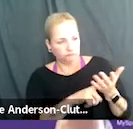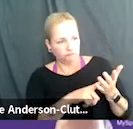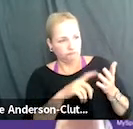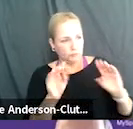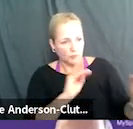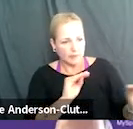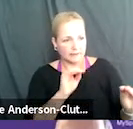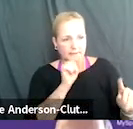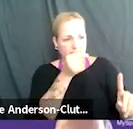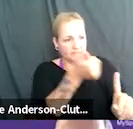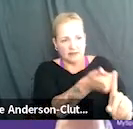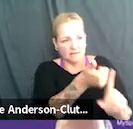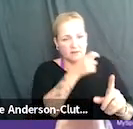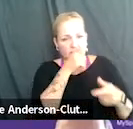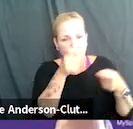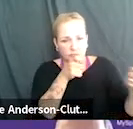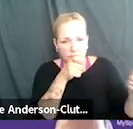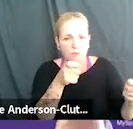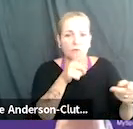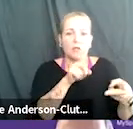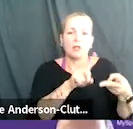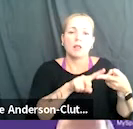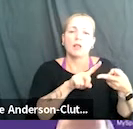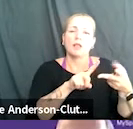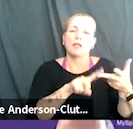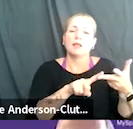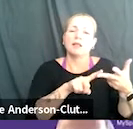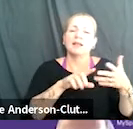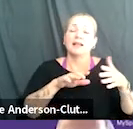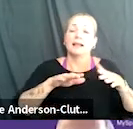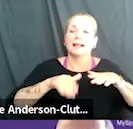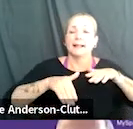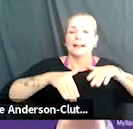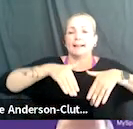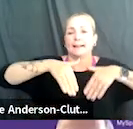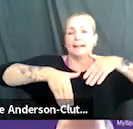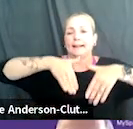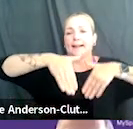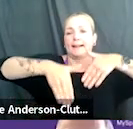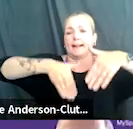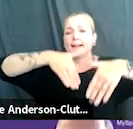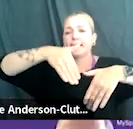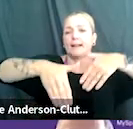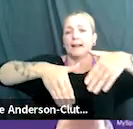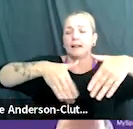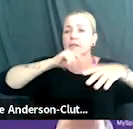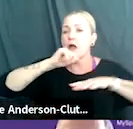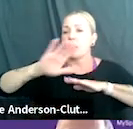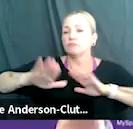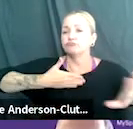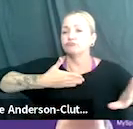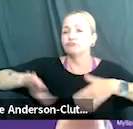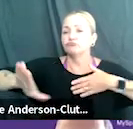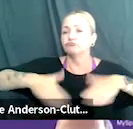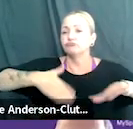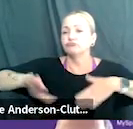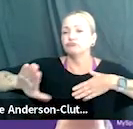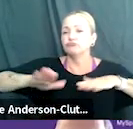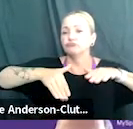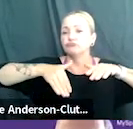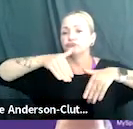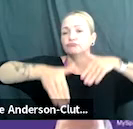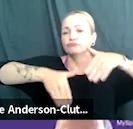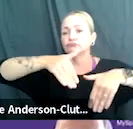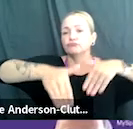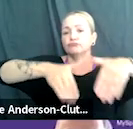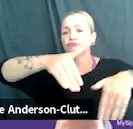toes. And in fact, an MRI done in the last couple of years revealed some possible degeneration in one of